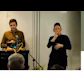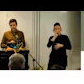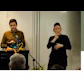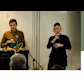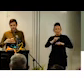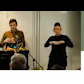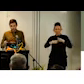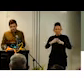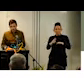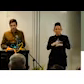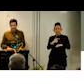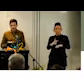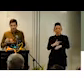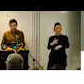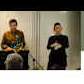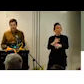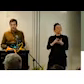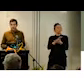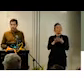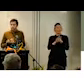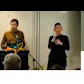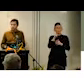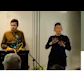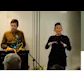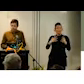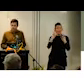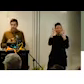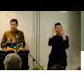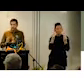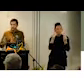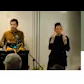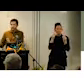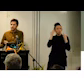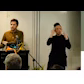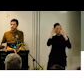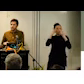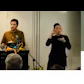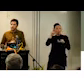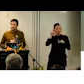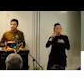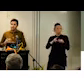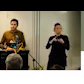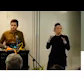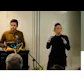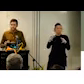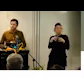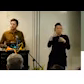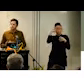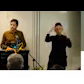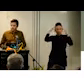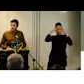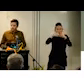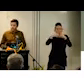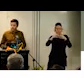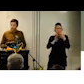people exhibit cognitive decline, hippocampal damage, or neurodegeneration, it becomes later and later and later. And that disrupts that